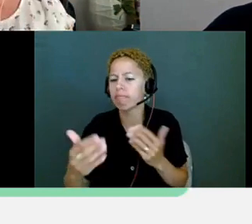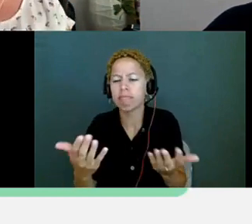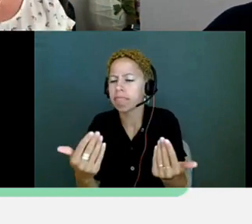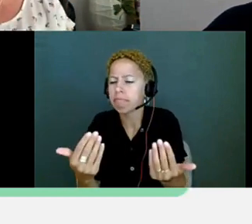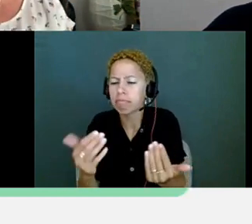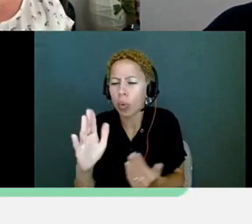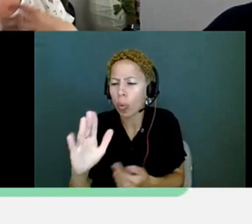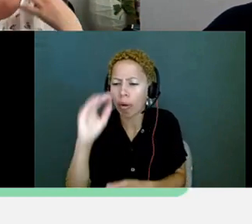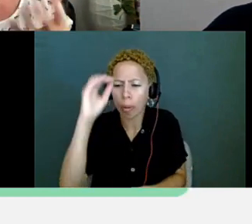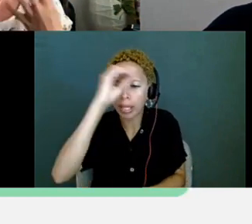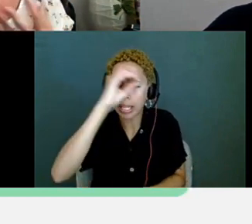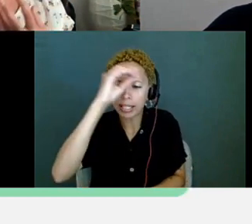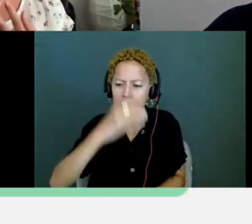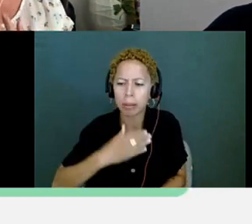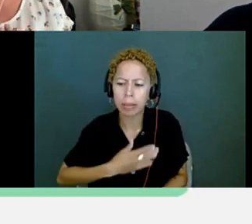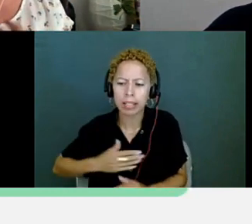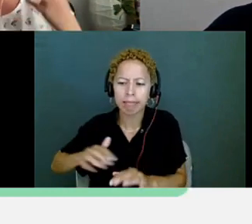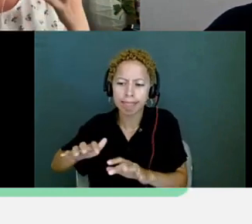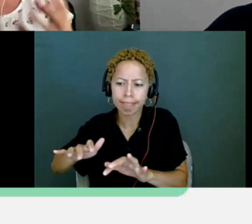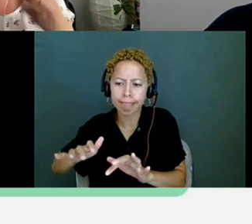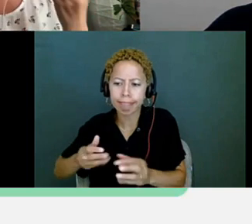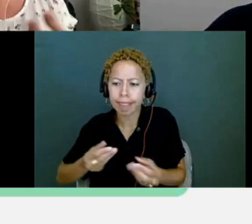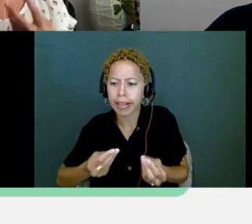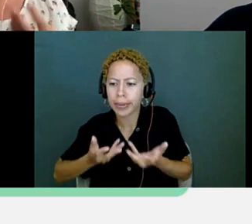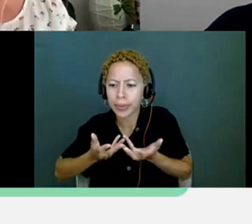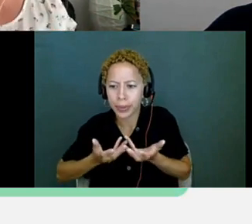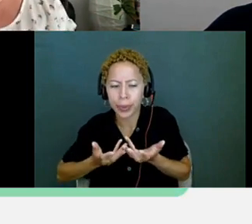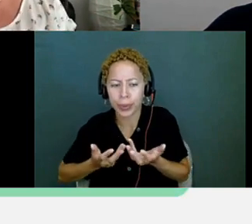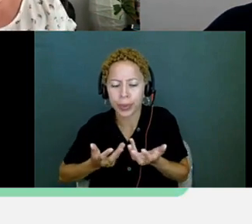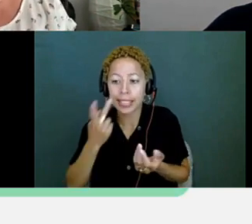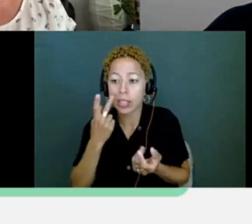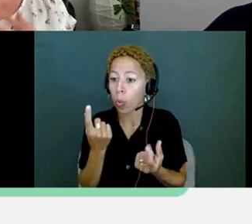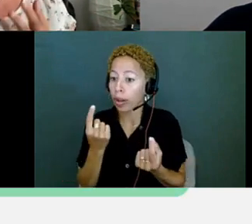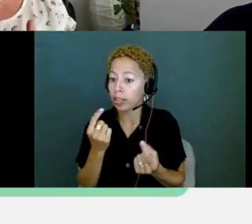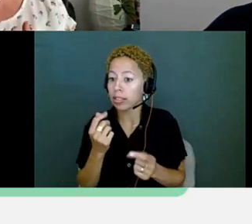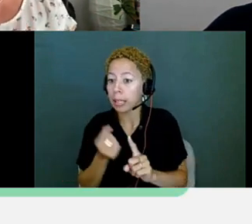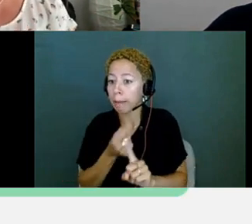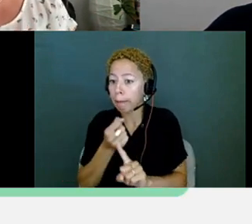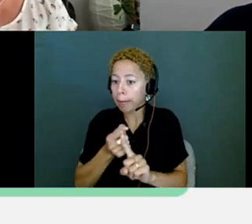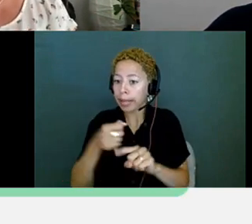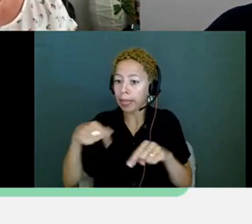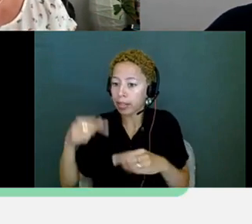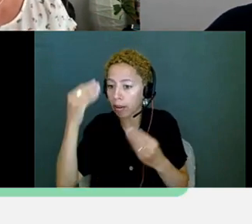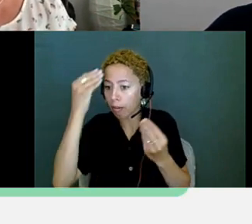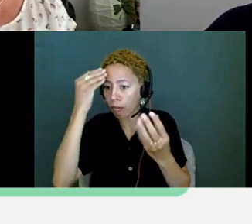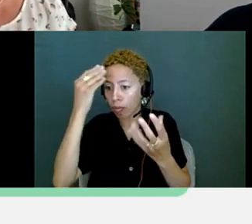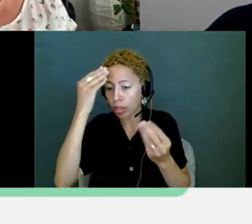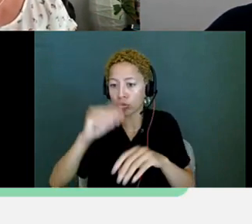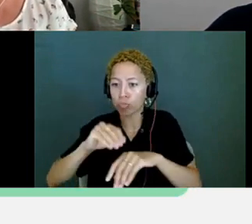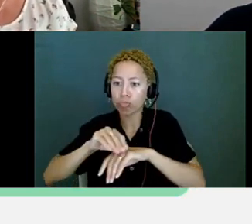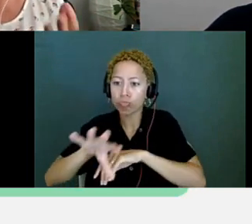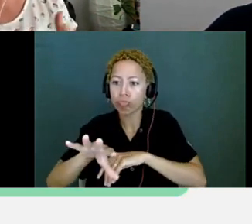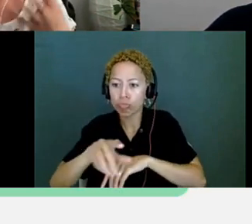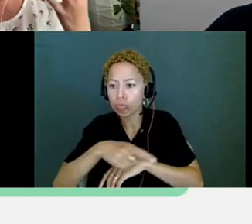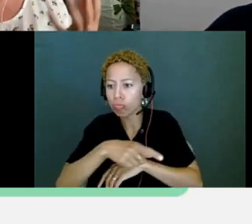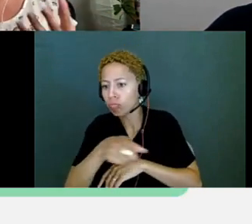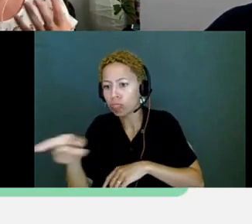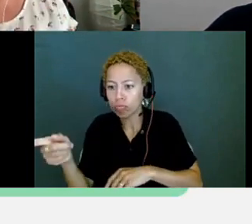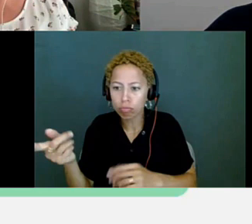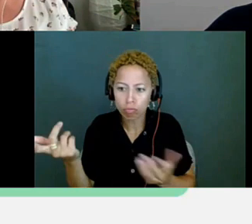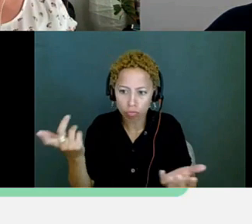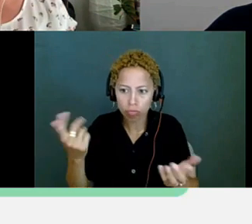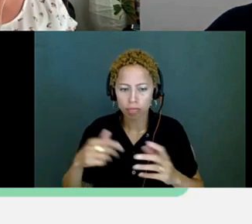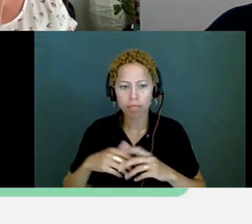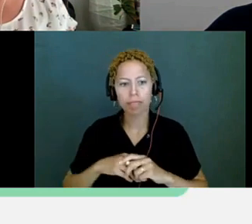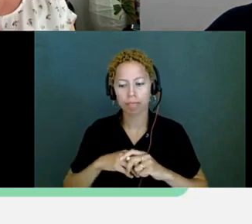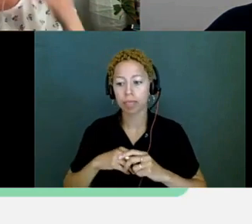Please share it with us so that we all can see, what impact the information that Janet and Sarah shared has on you, and